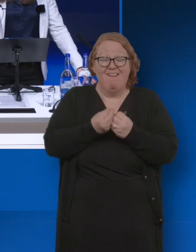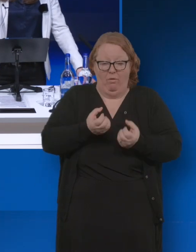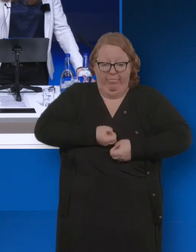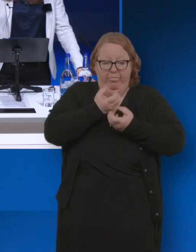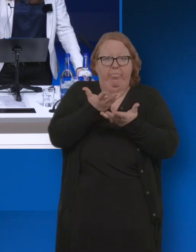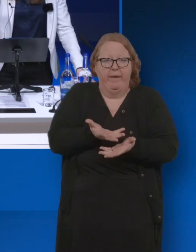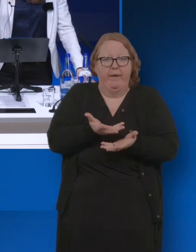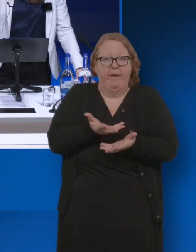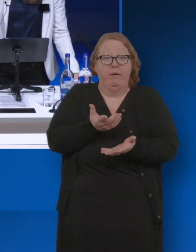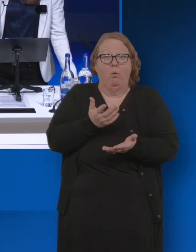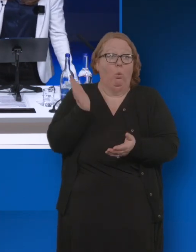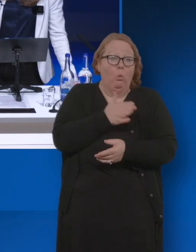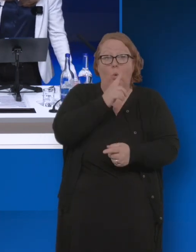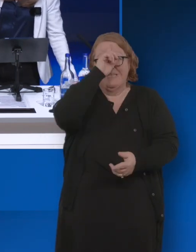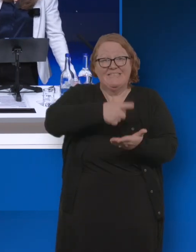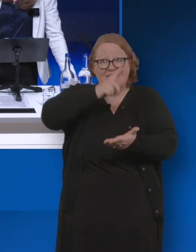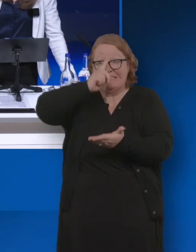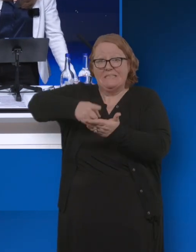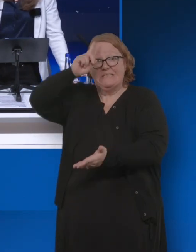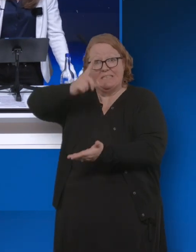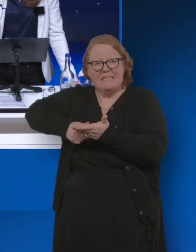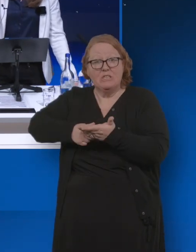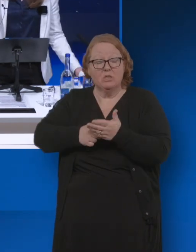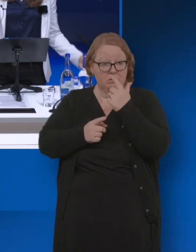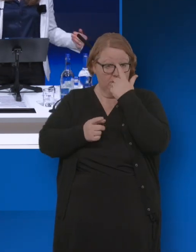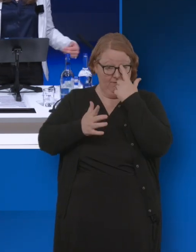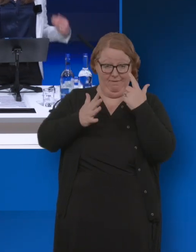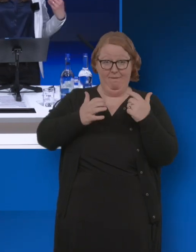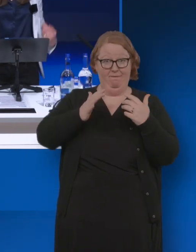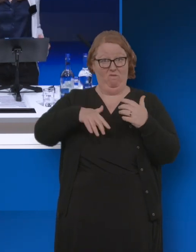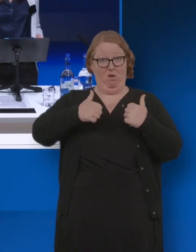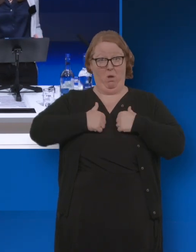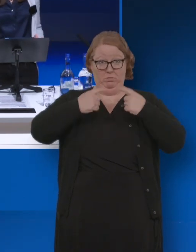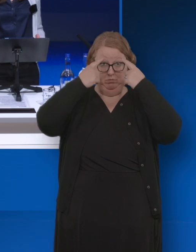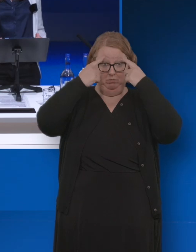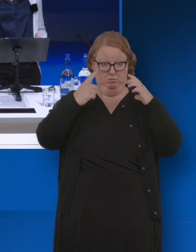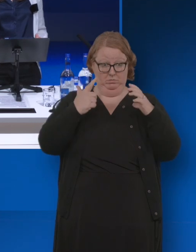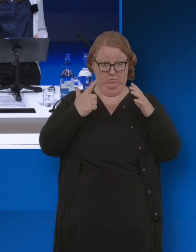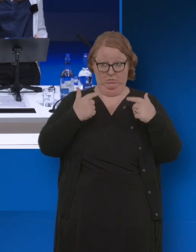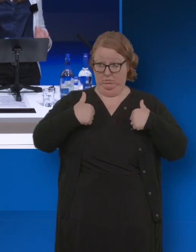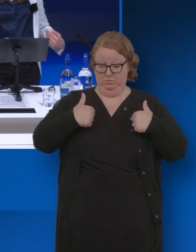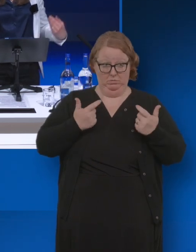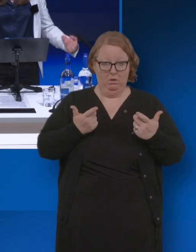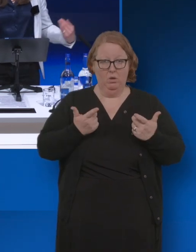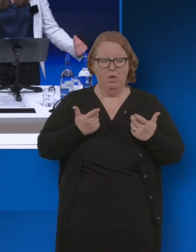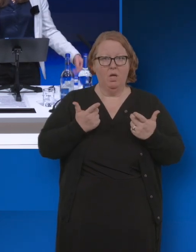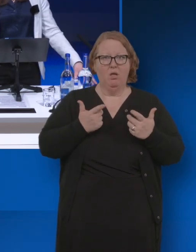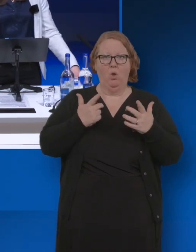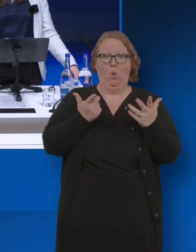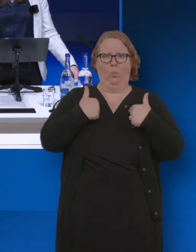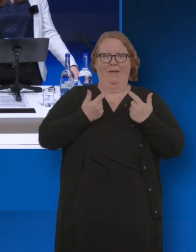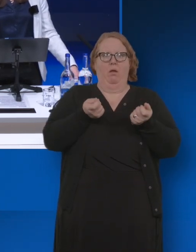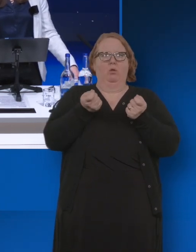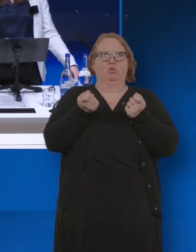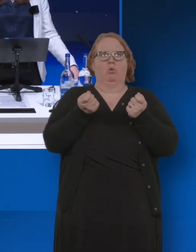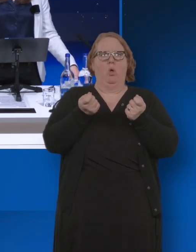we express, and every decision we make is not actually coming from us. It's coming from forces